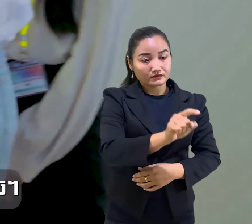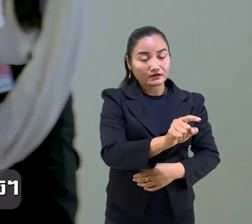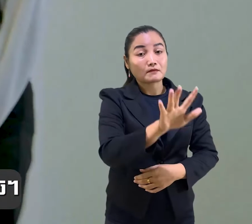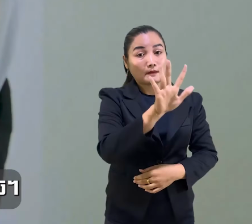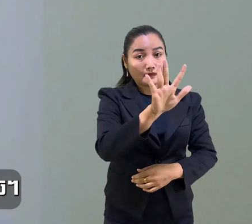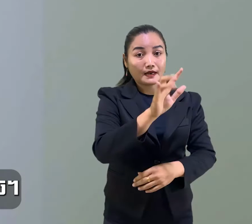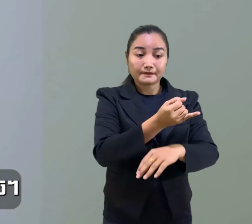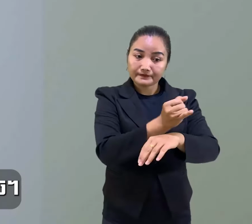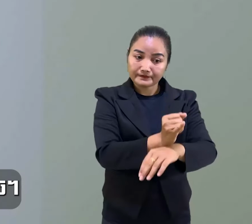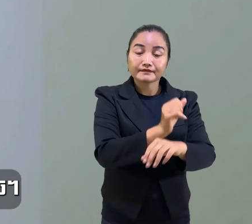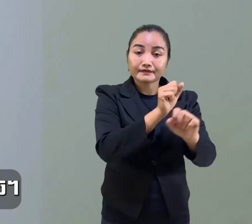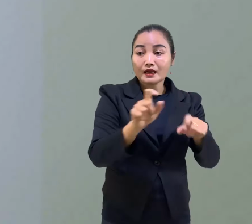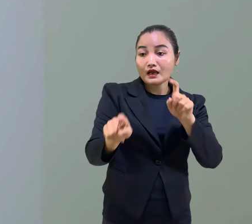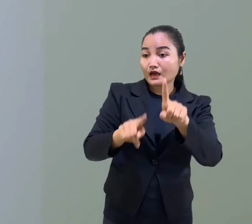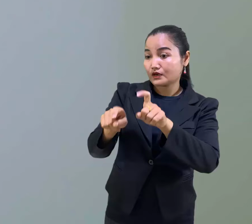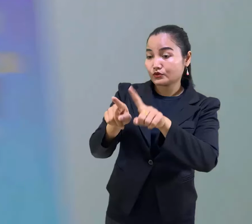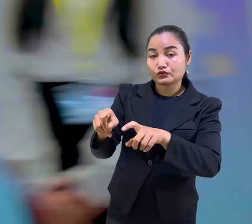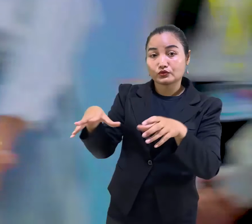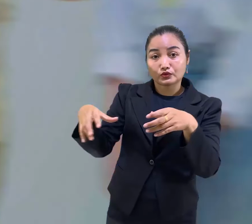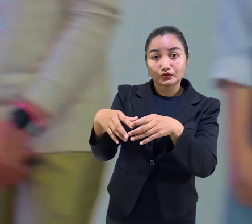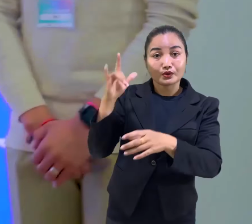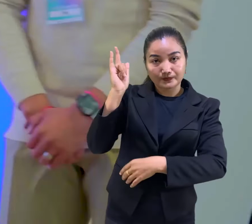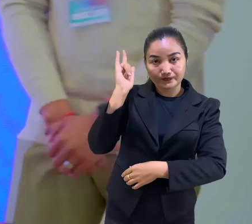after your first question is asked.